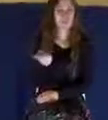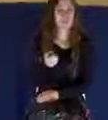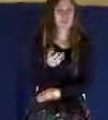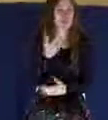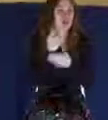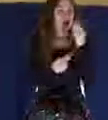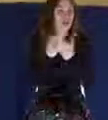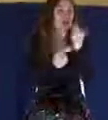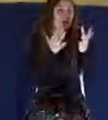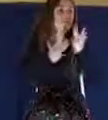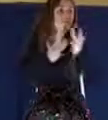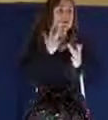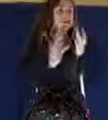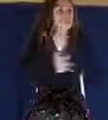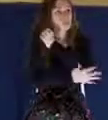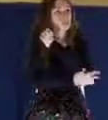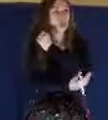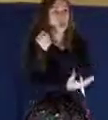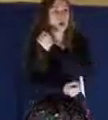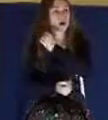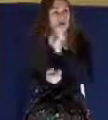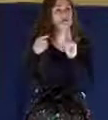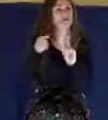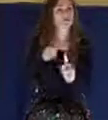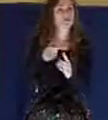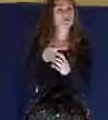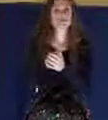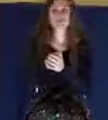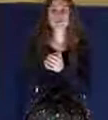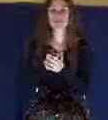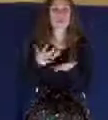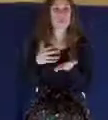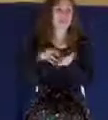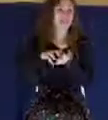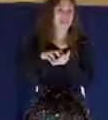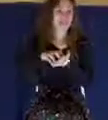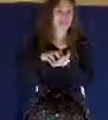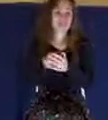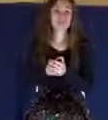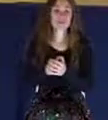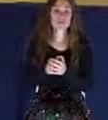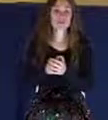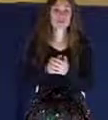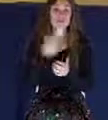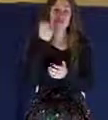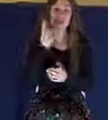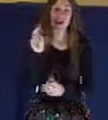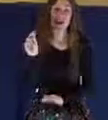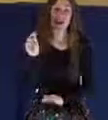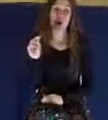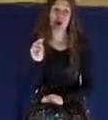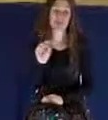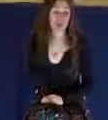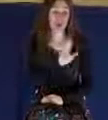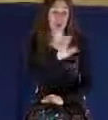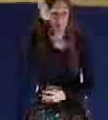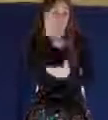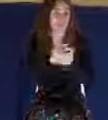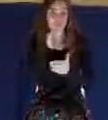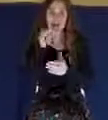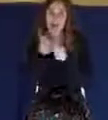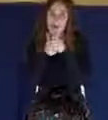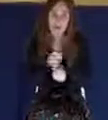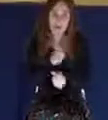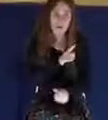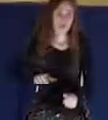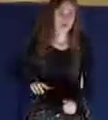But this family gets out of the will of God. Naomi had a husband who was not following the Lord as he should. And there are